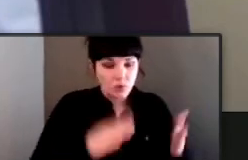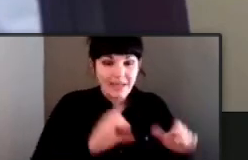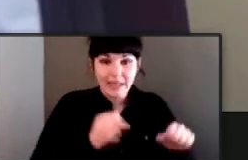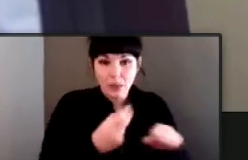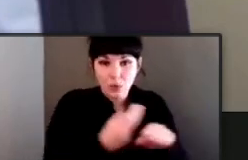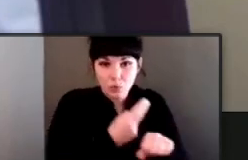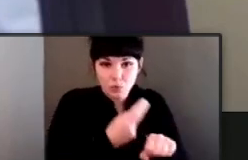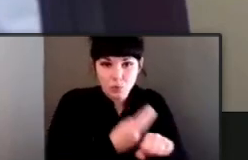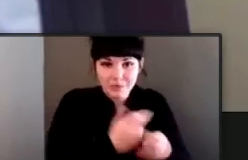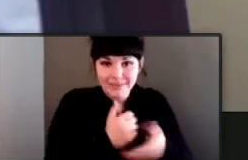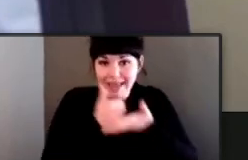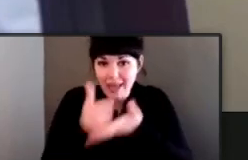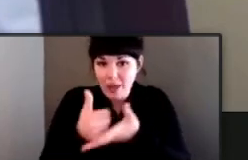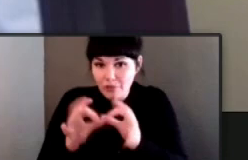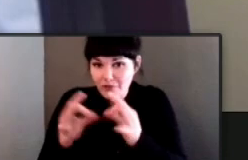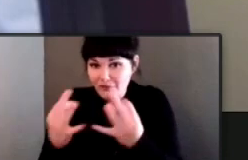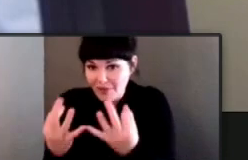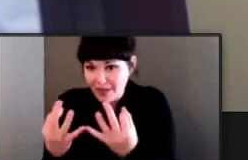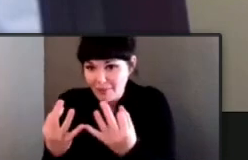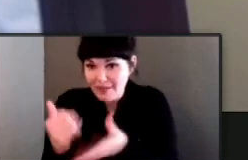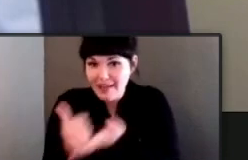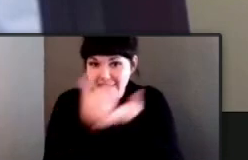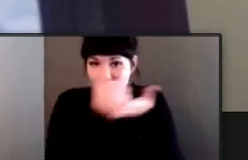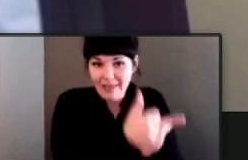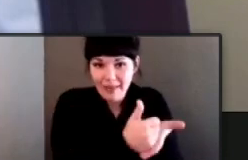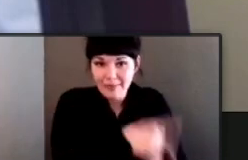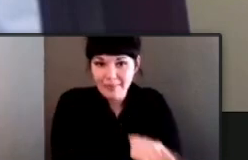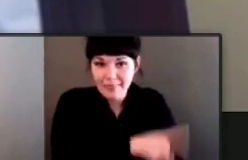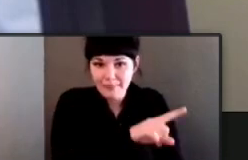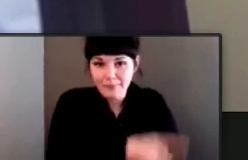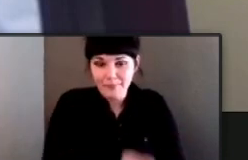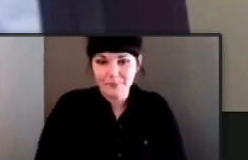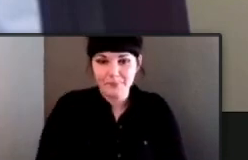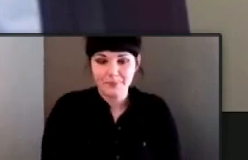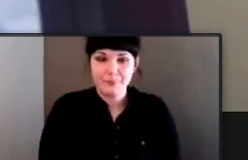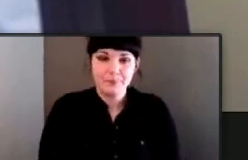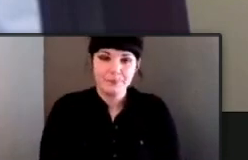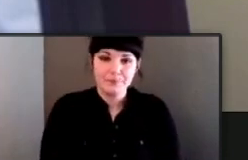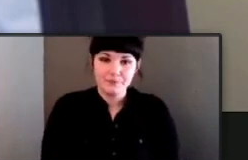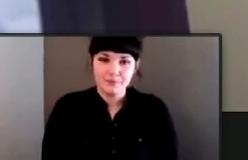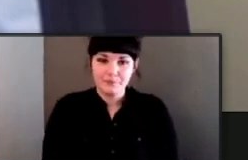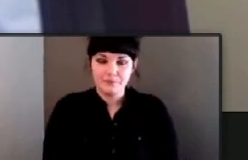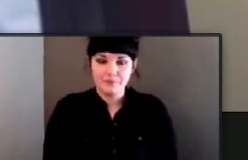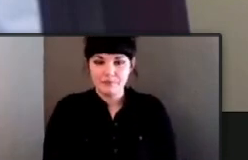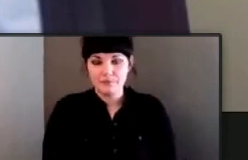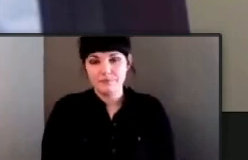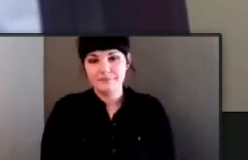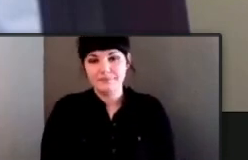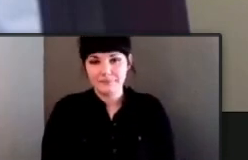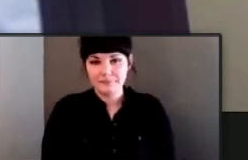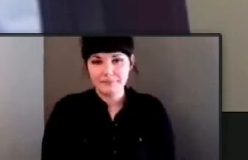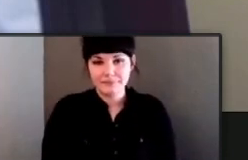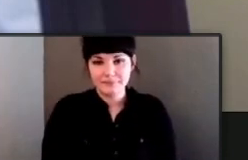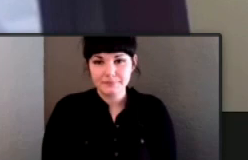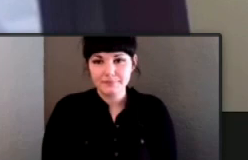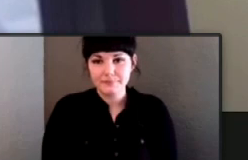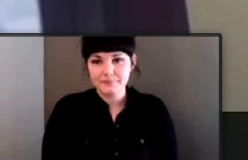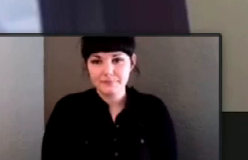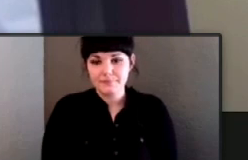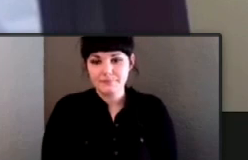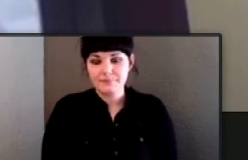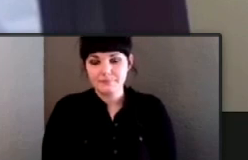we're really conscious of that right now as we are exploring additional supports